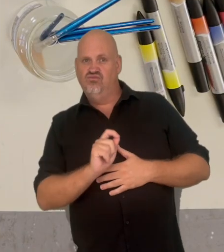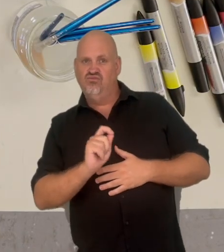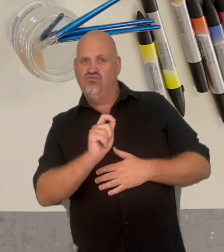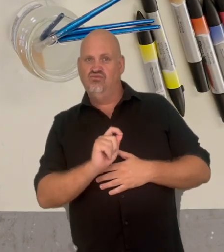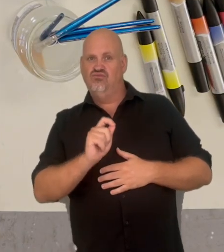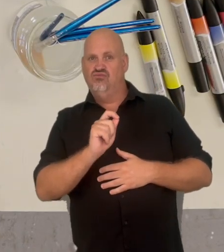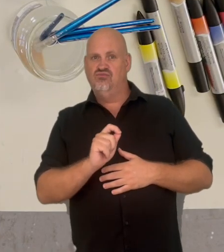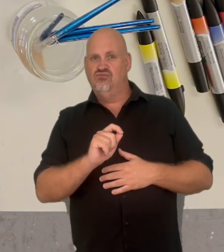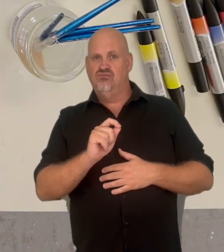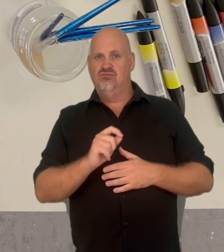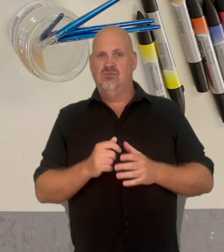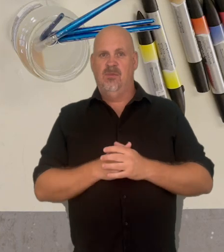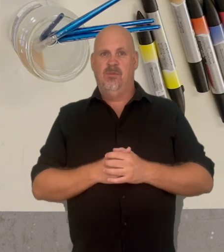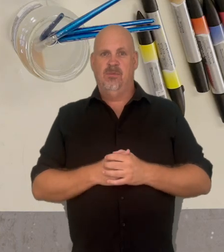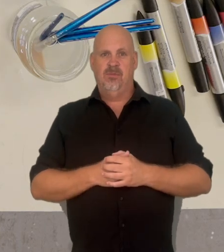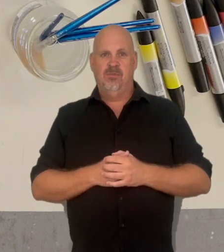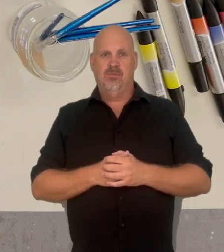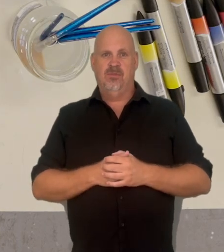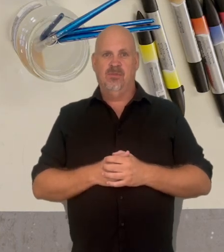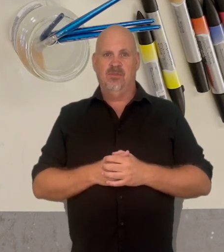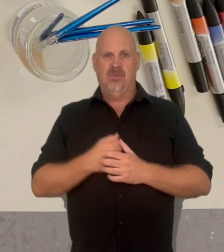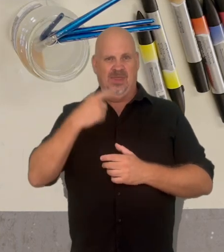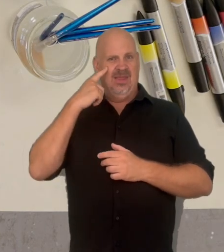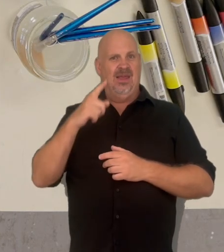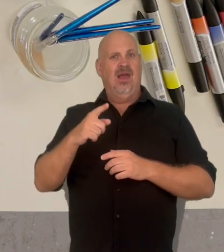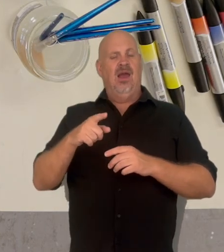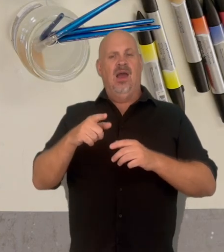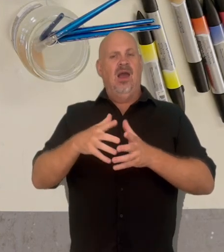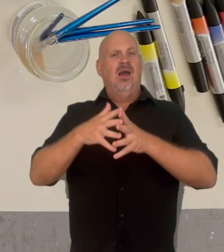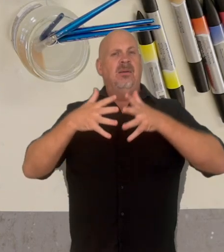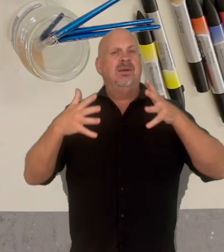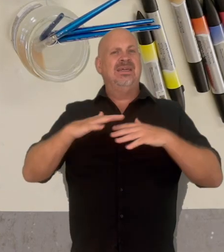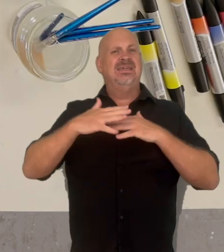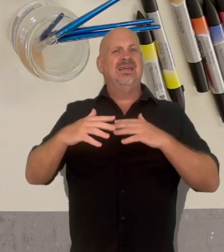and make these big, massive sea cucumbers dance around